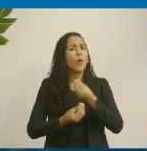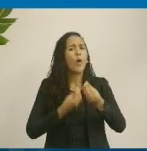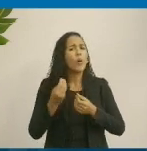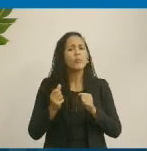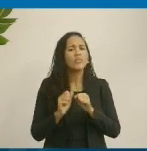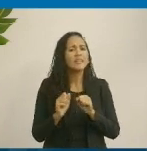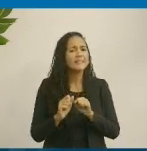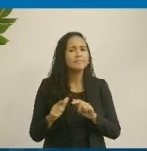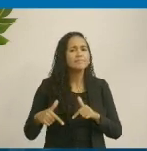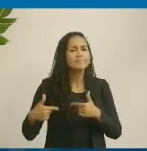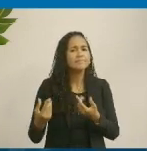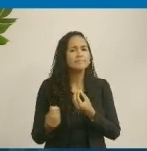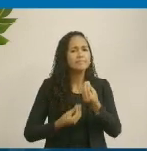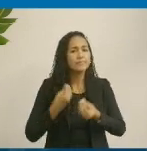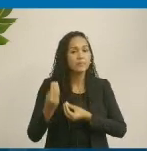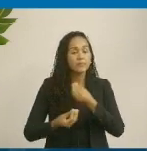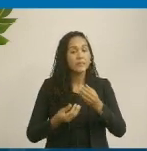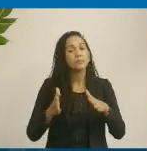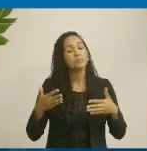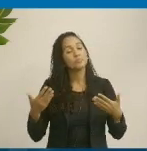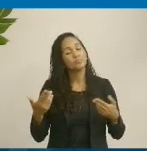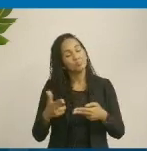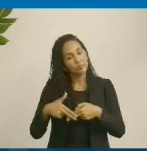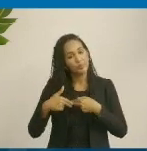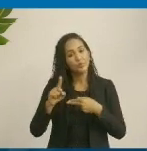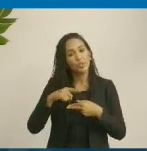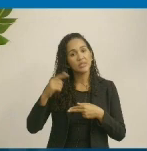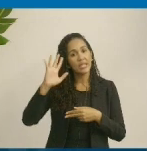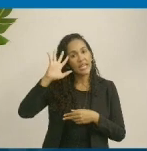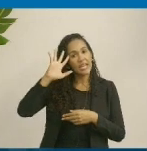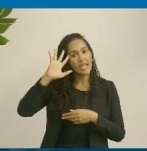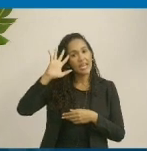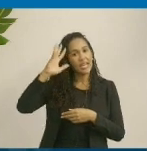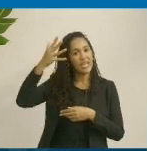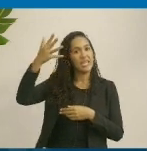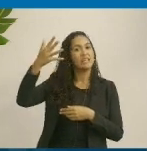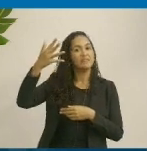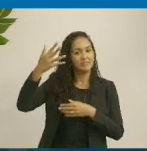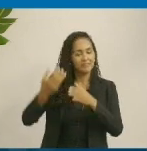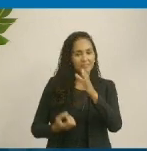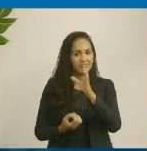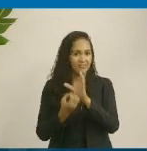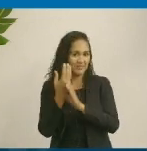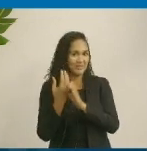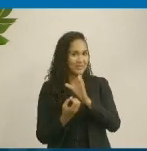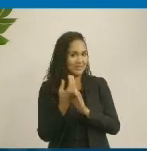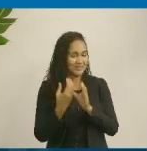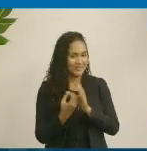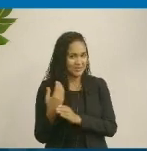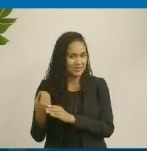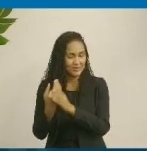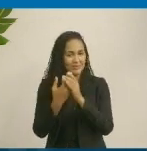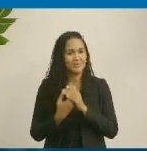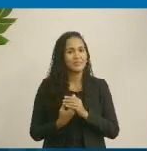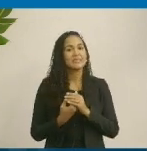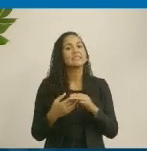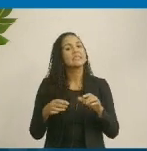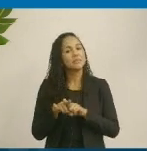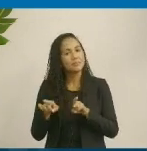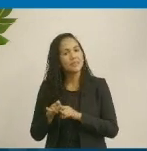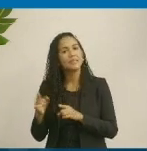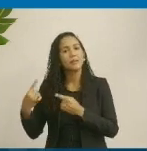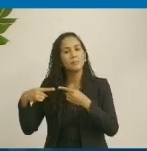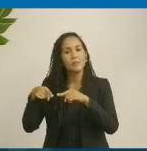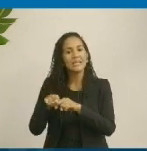some smart solutions. This was co-created with our beneficiaries, and the five steps that you see